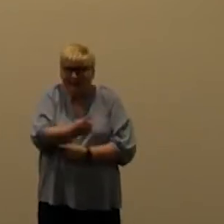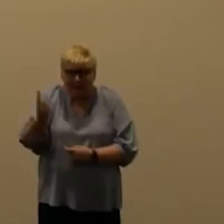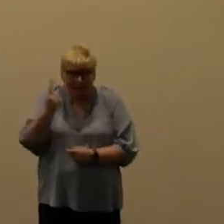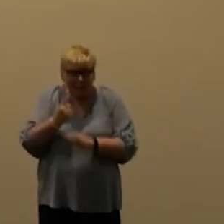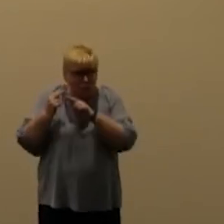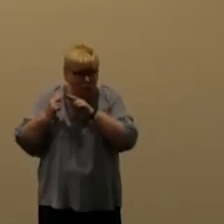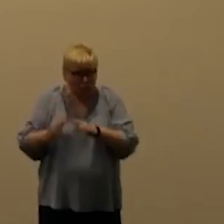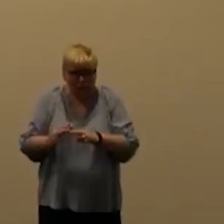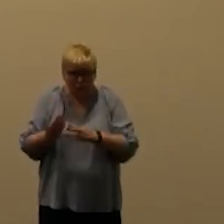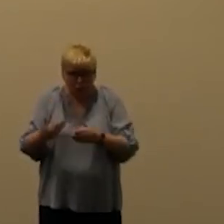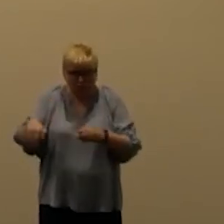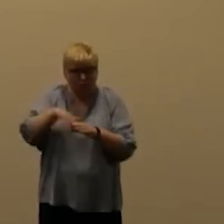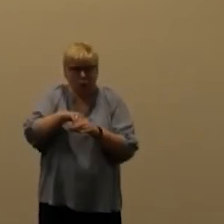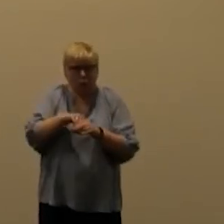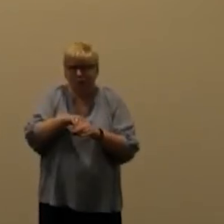that moment.